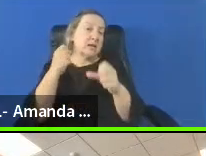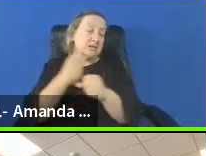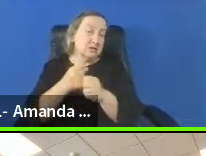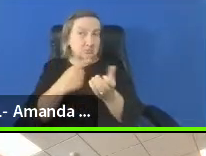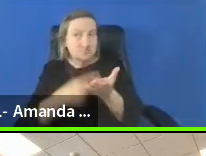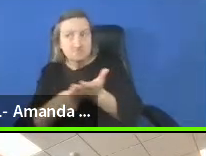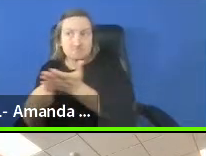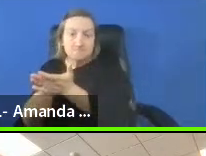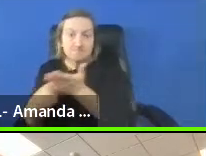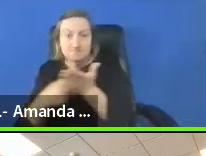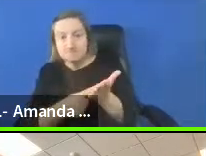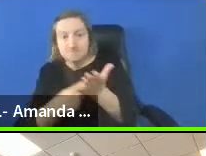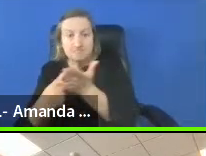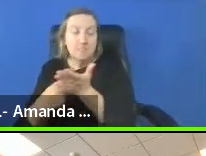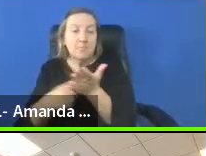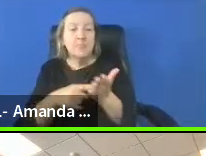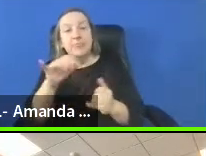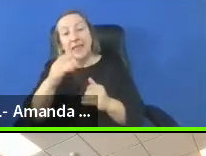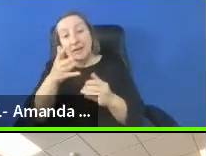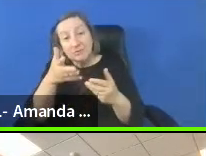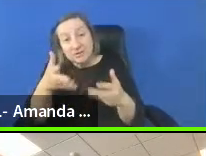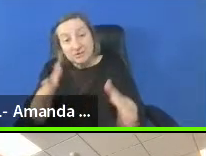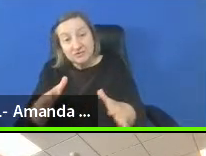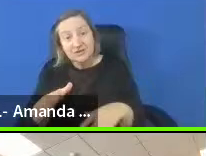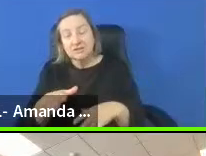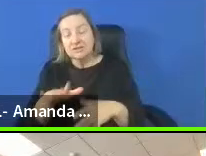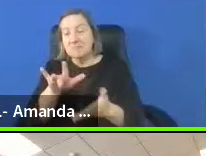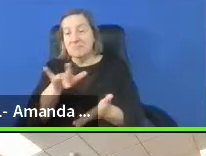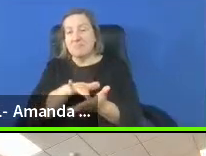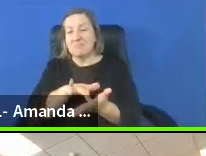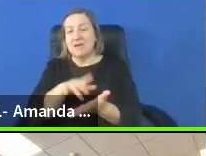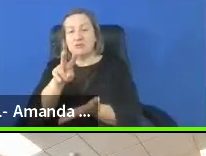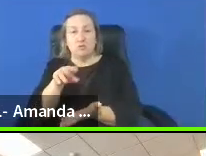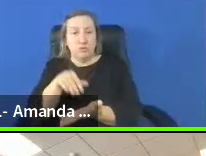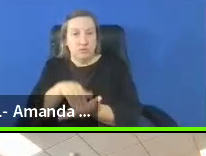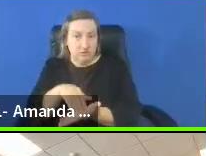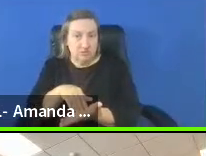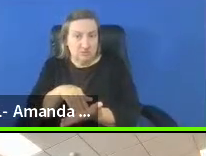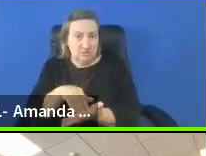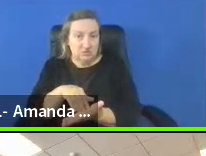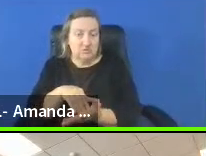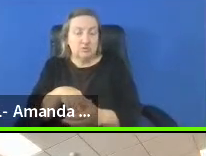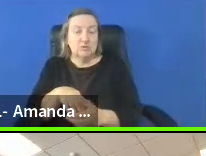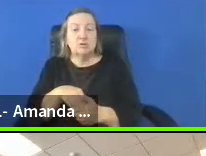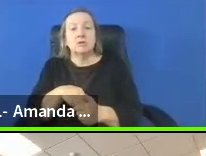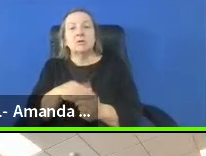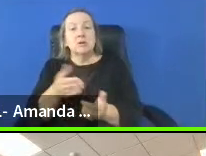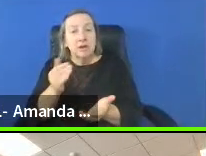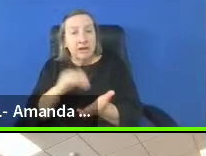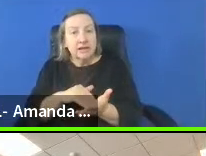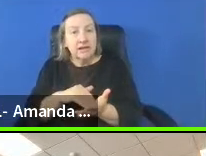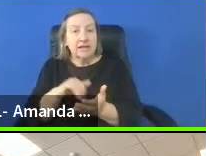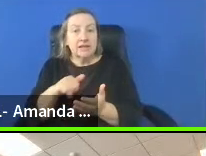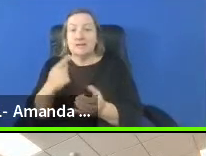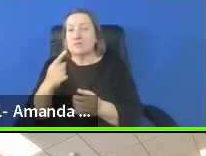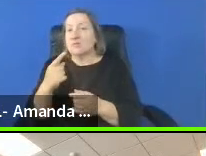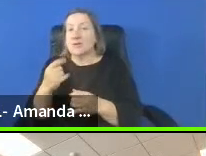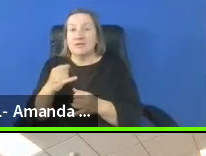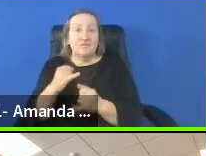back in the mid 2000s, I believe. And it's once again one of the